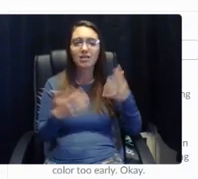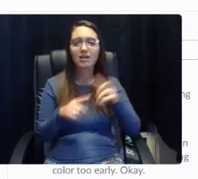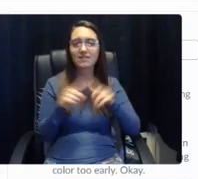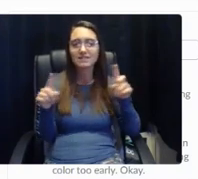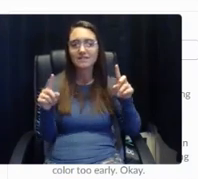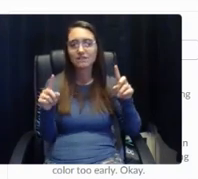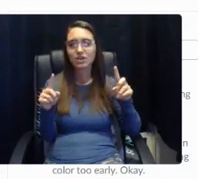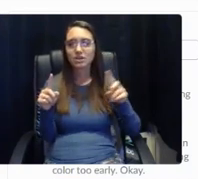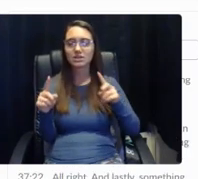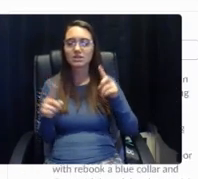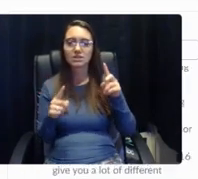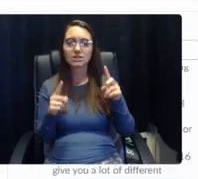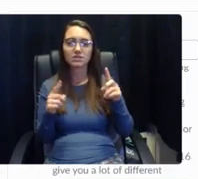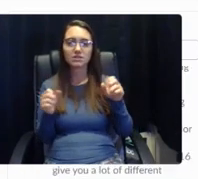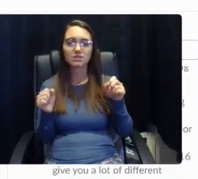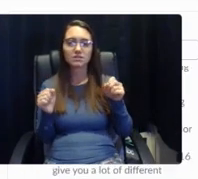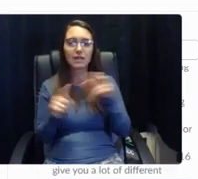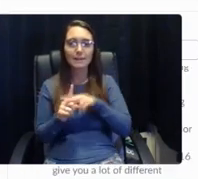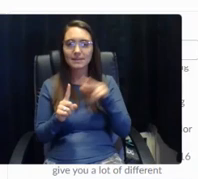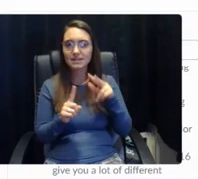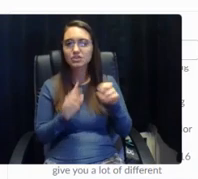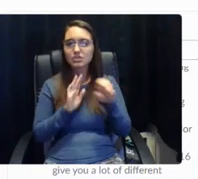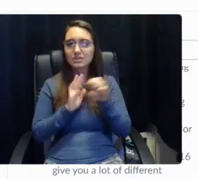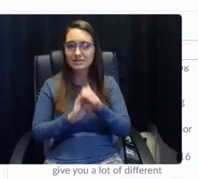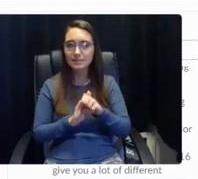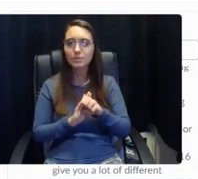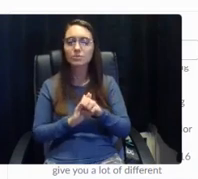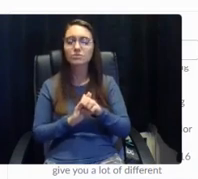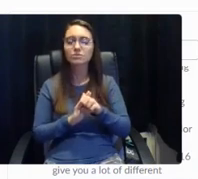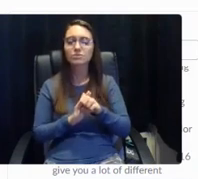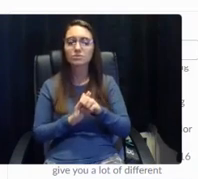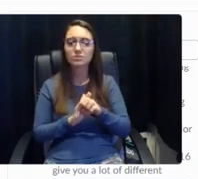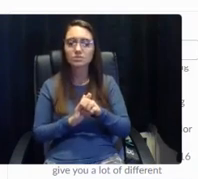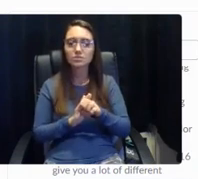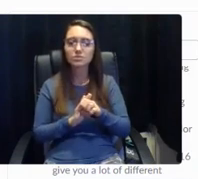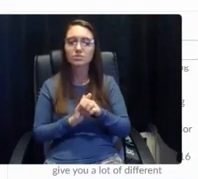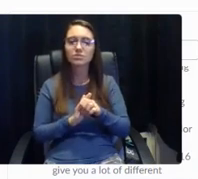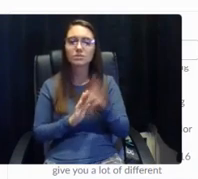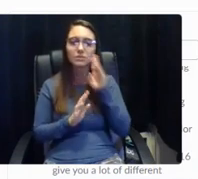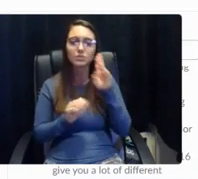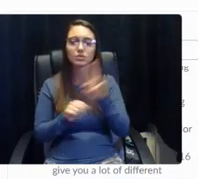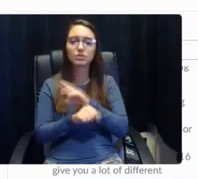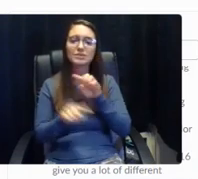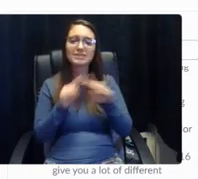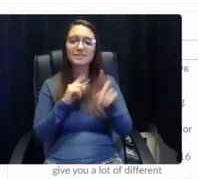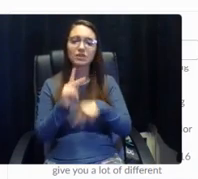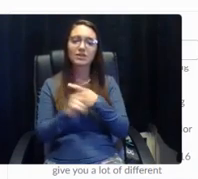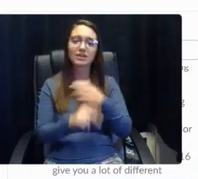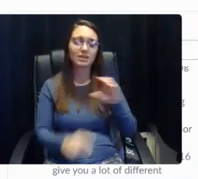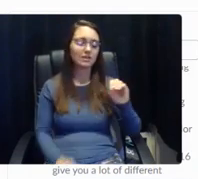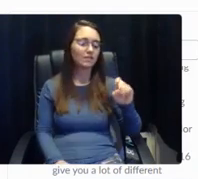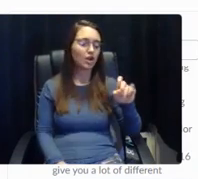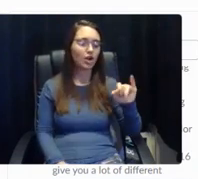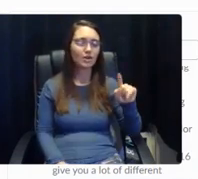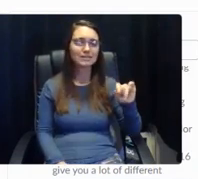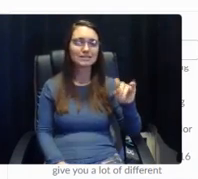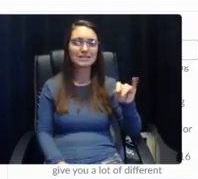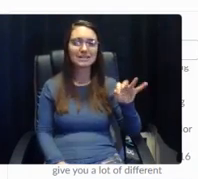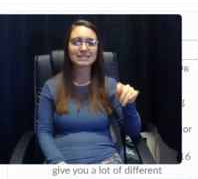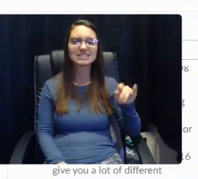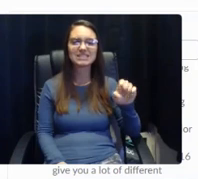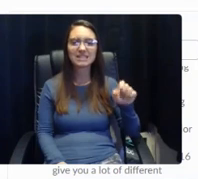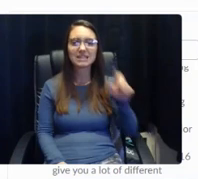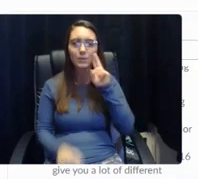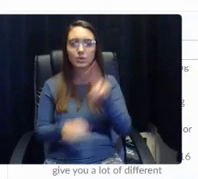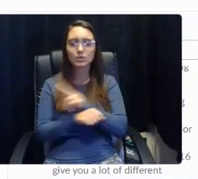different application example that use different type of oxidants to do the titration. You